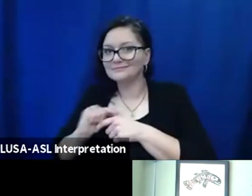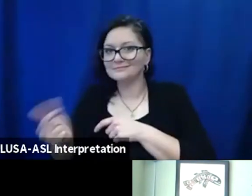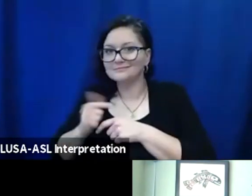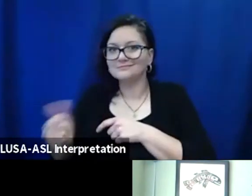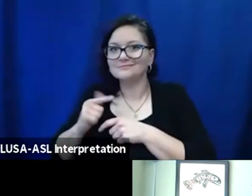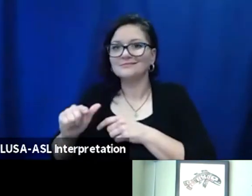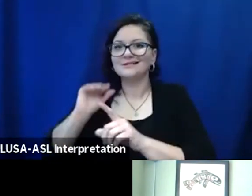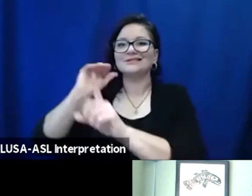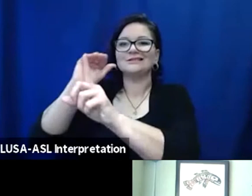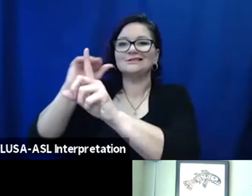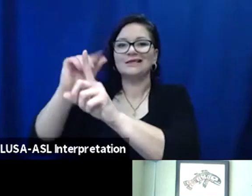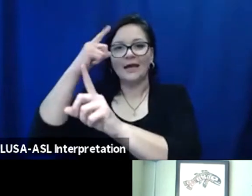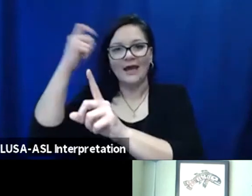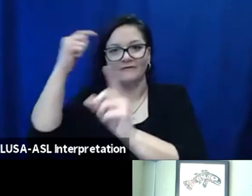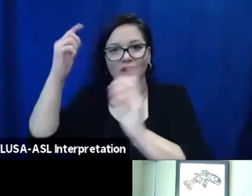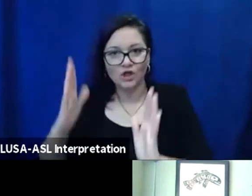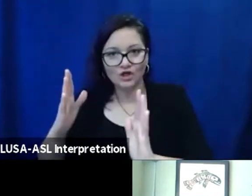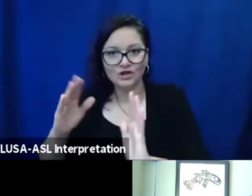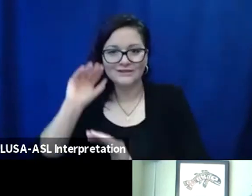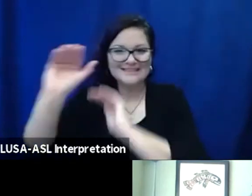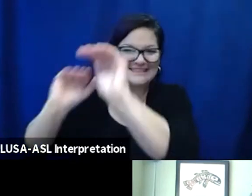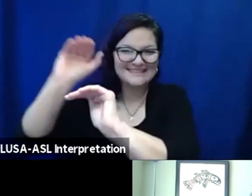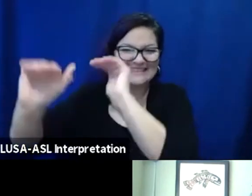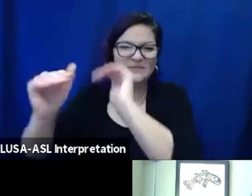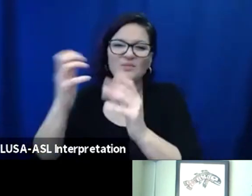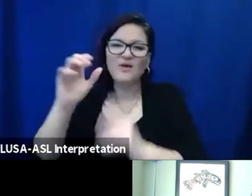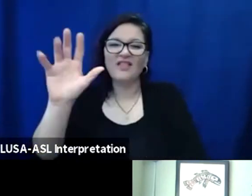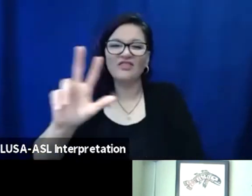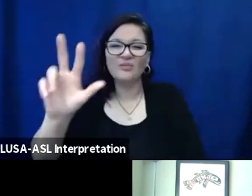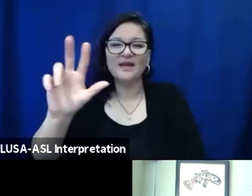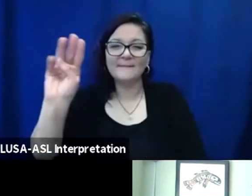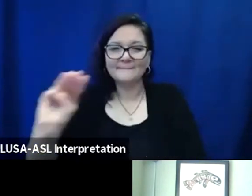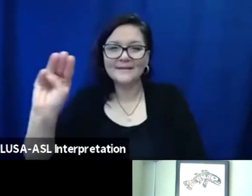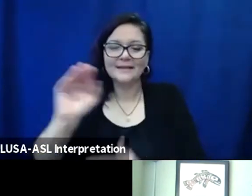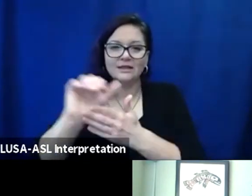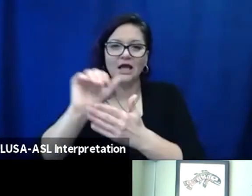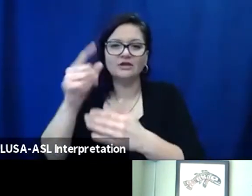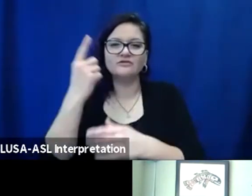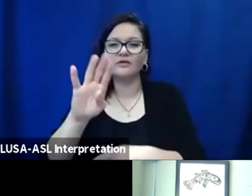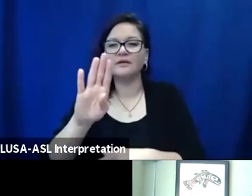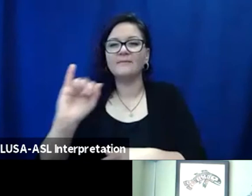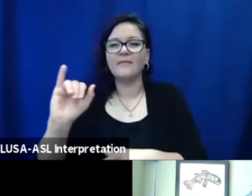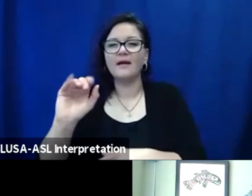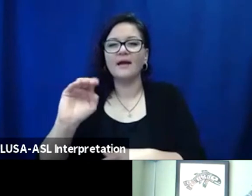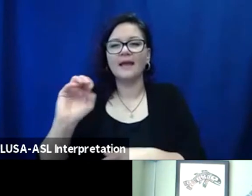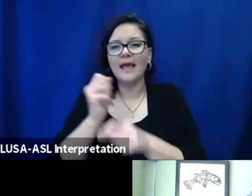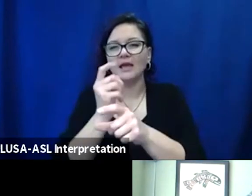governor, and we're asking the governor to put $3 million in the biennial budget this year to fund the program.